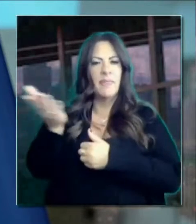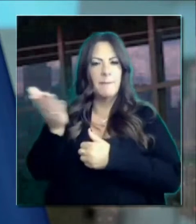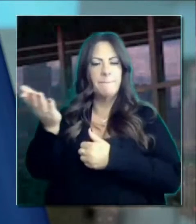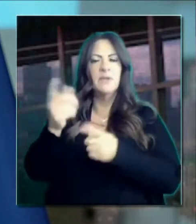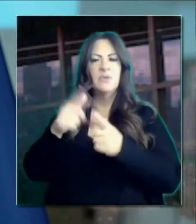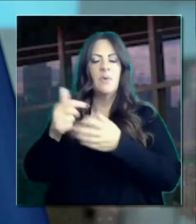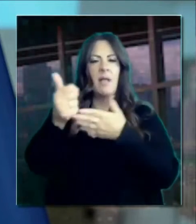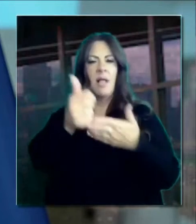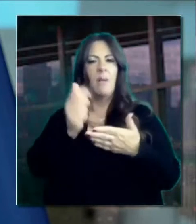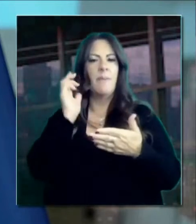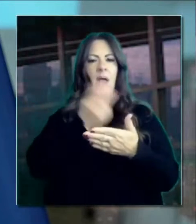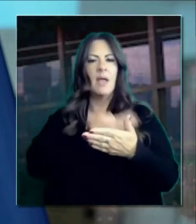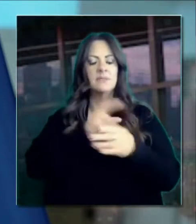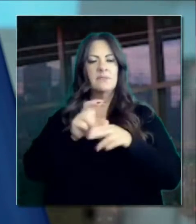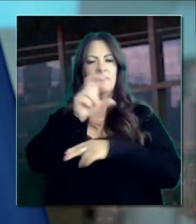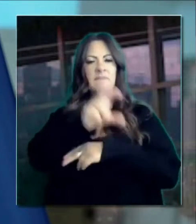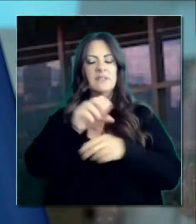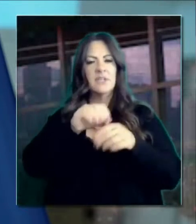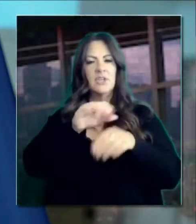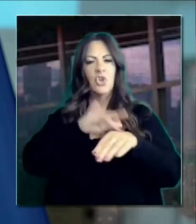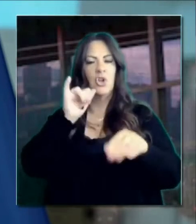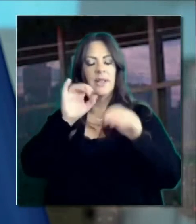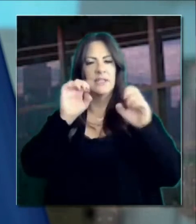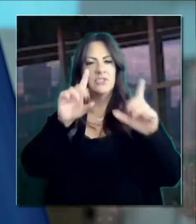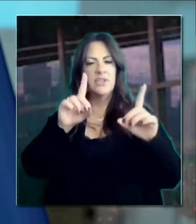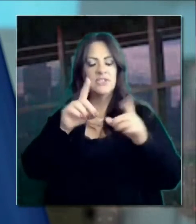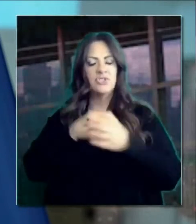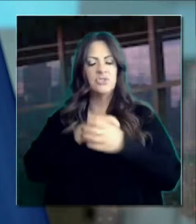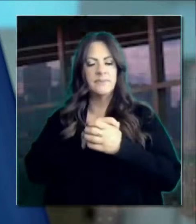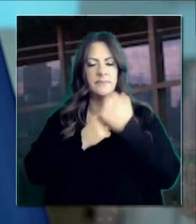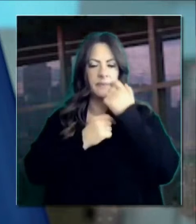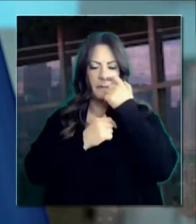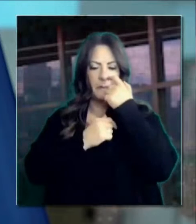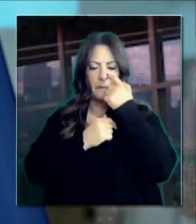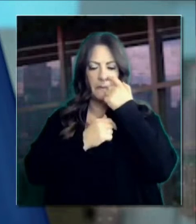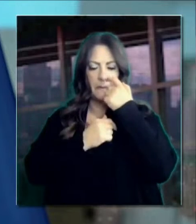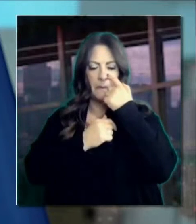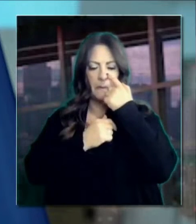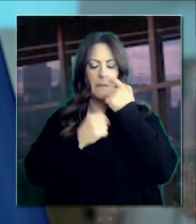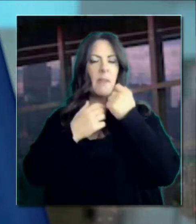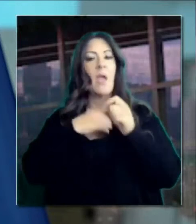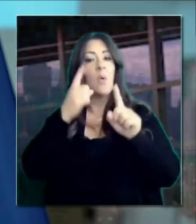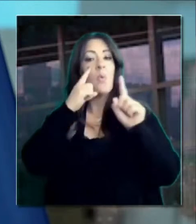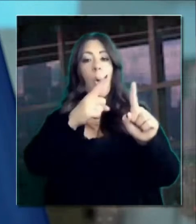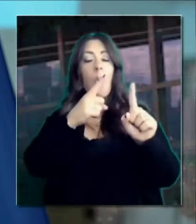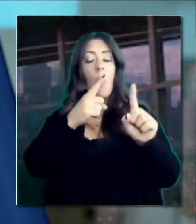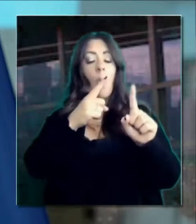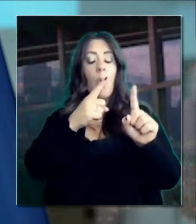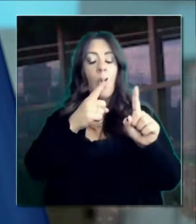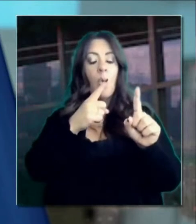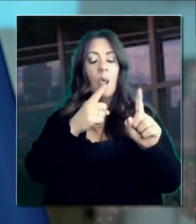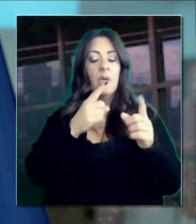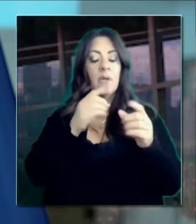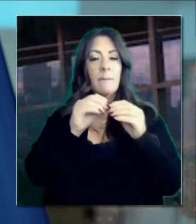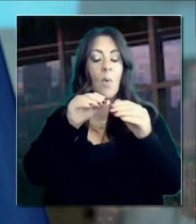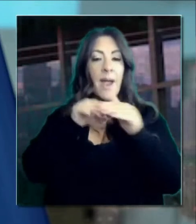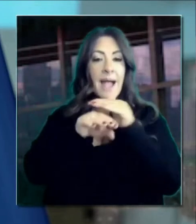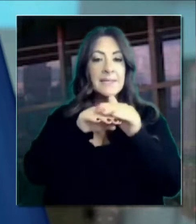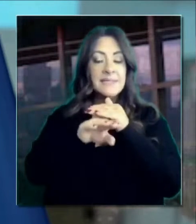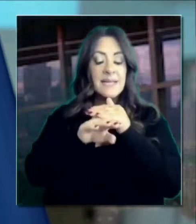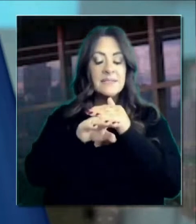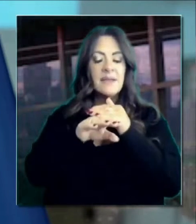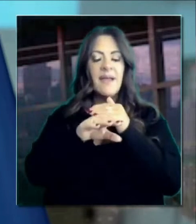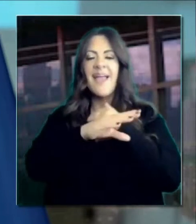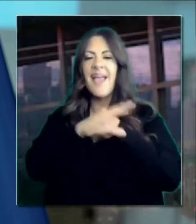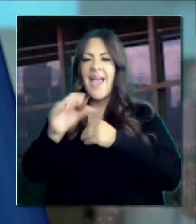cause. Our goal is mindful always, not just of more access, more slots, but quality,